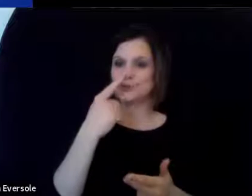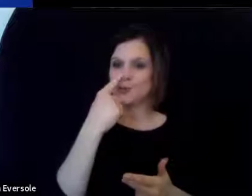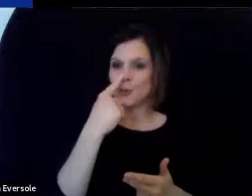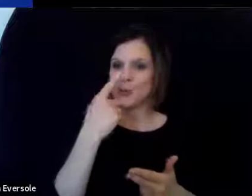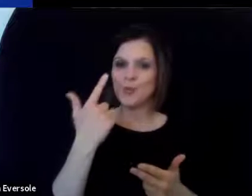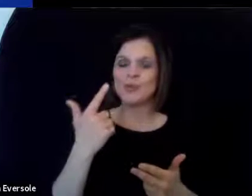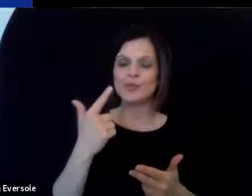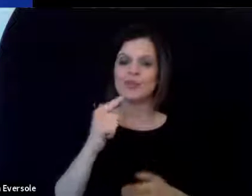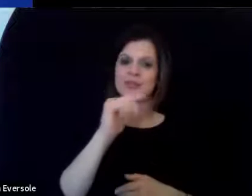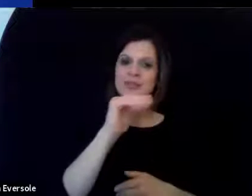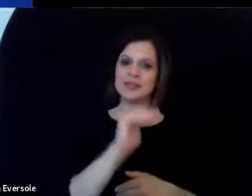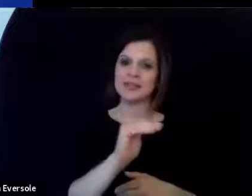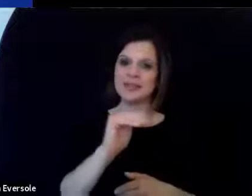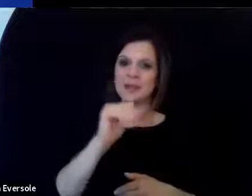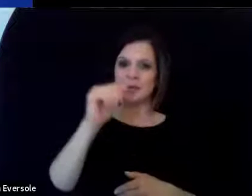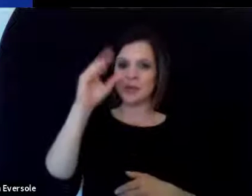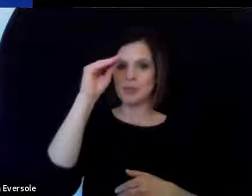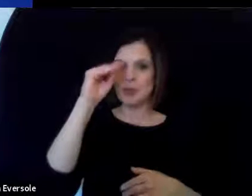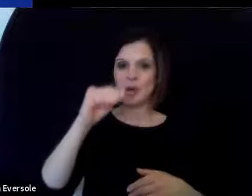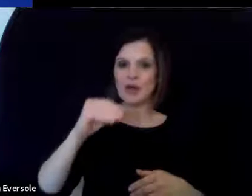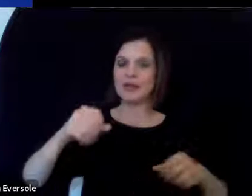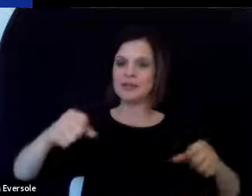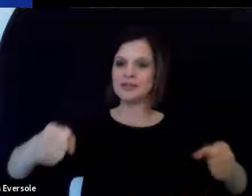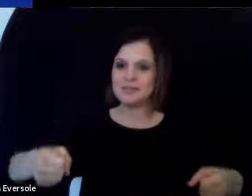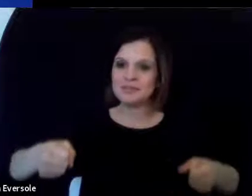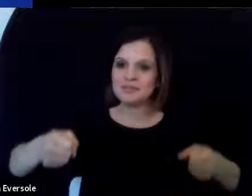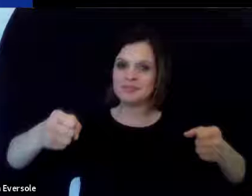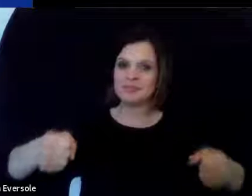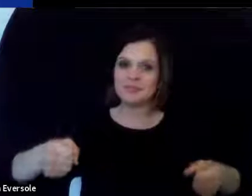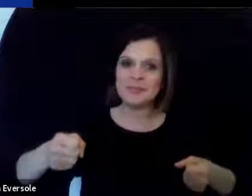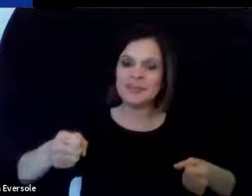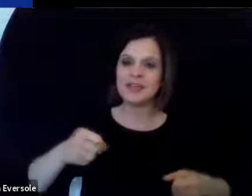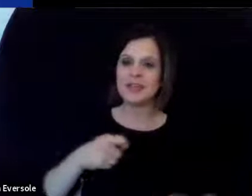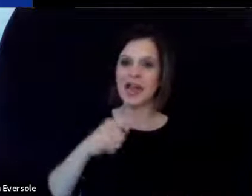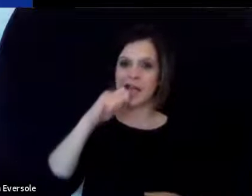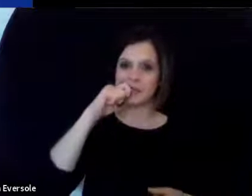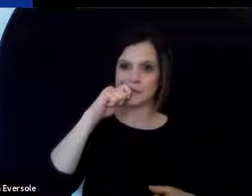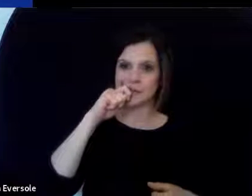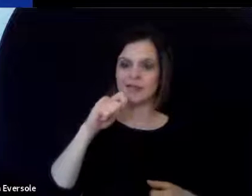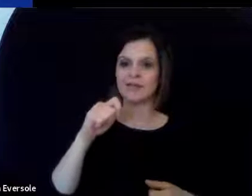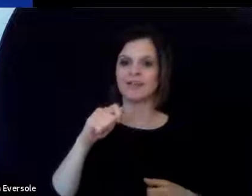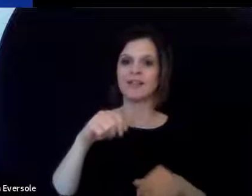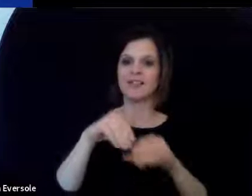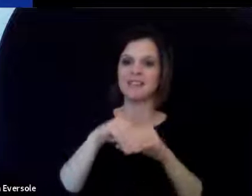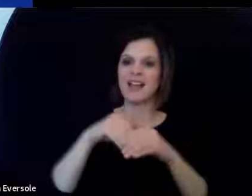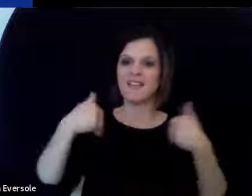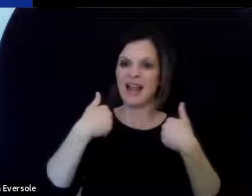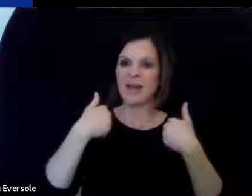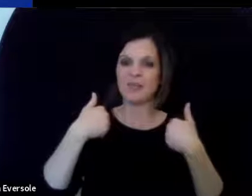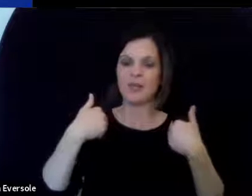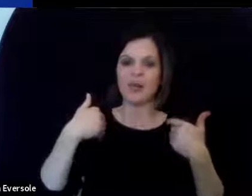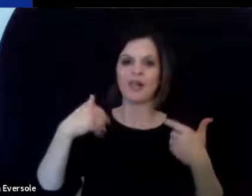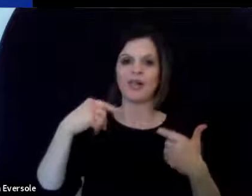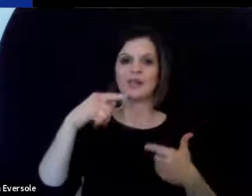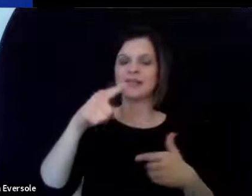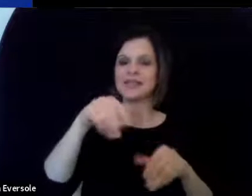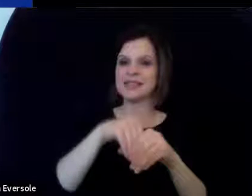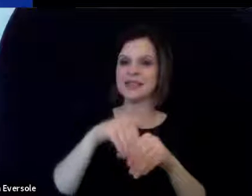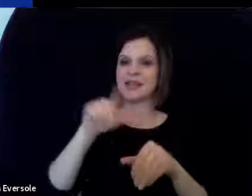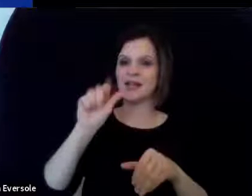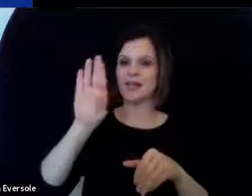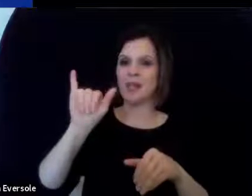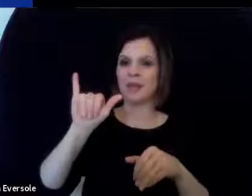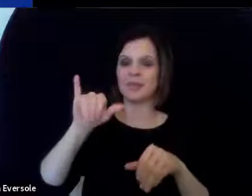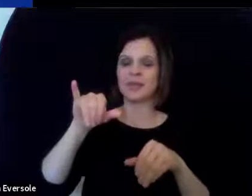little guy using a walker and chewing on a stuffed animal as he's boogieing down the hotel lobby at one of the